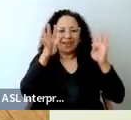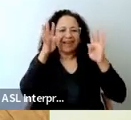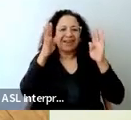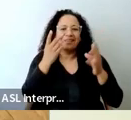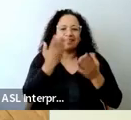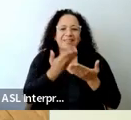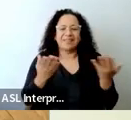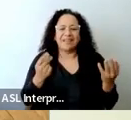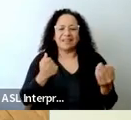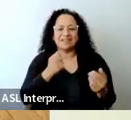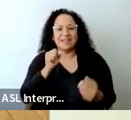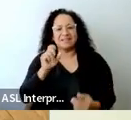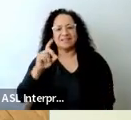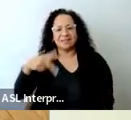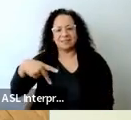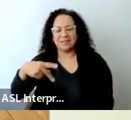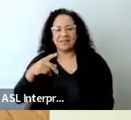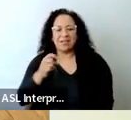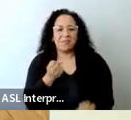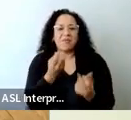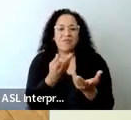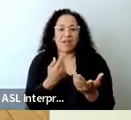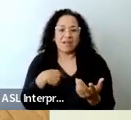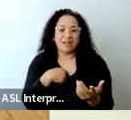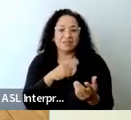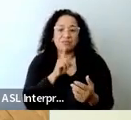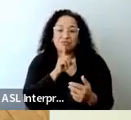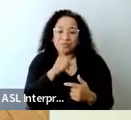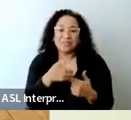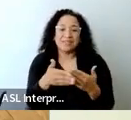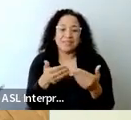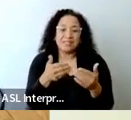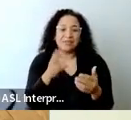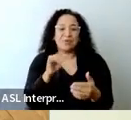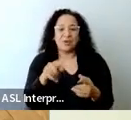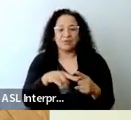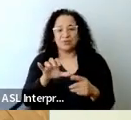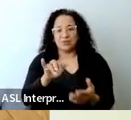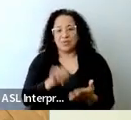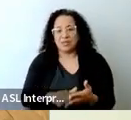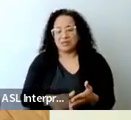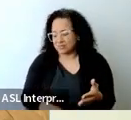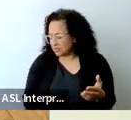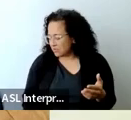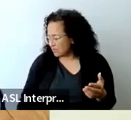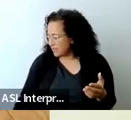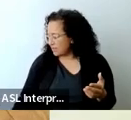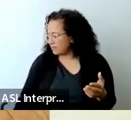and self-determination provides us a really easy way to do that.